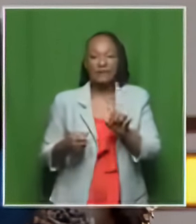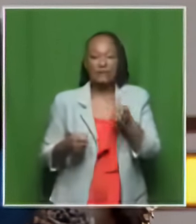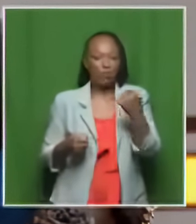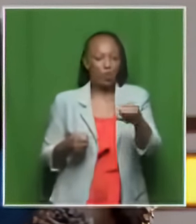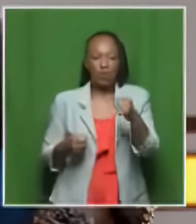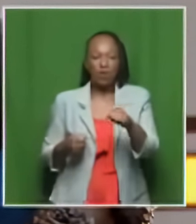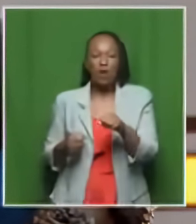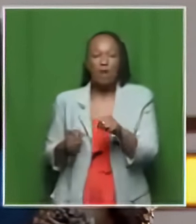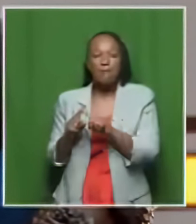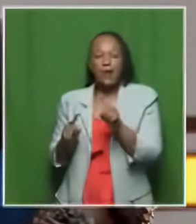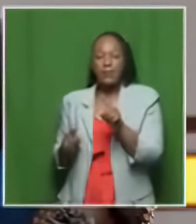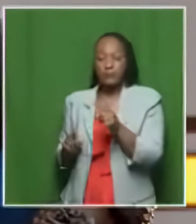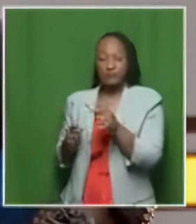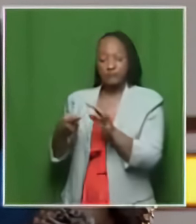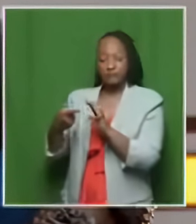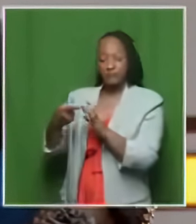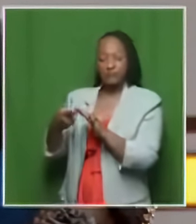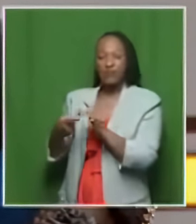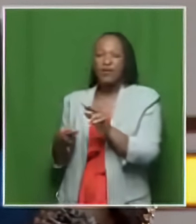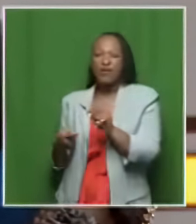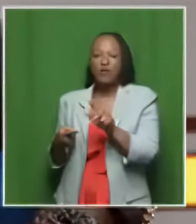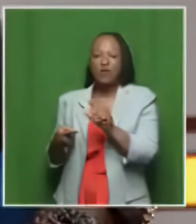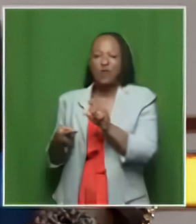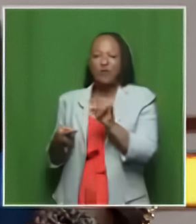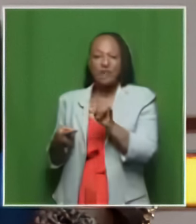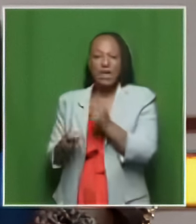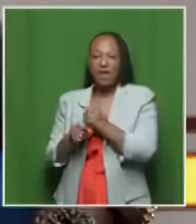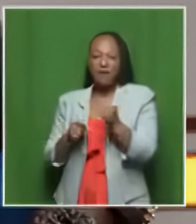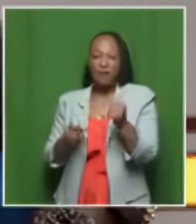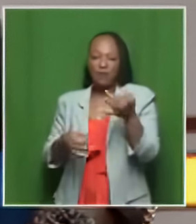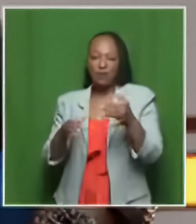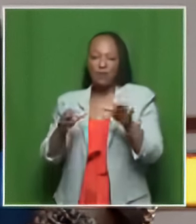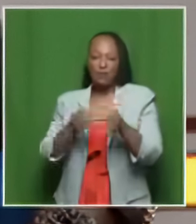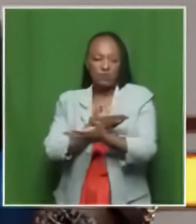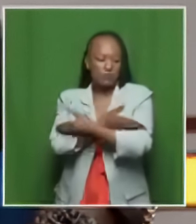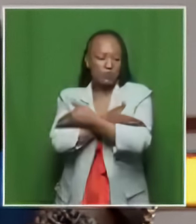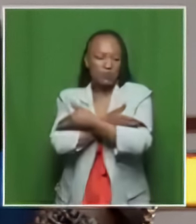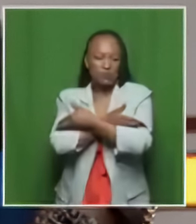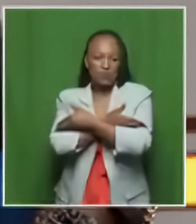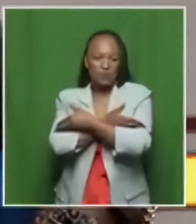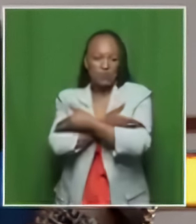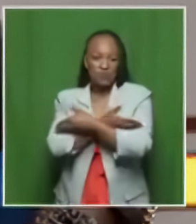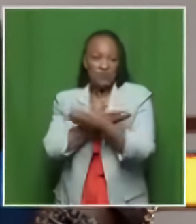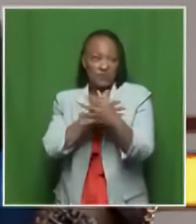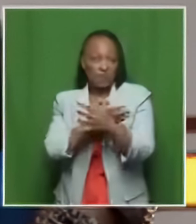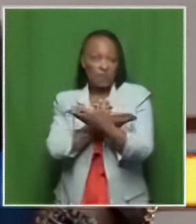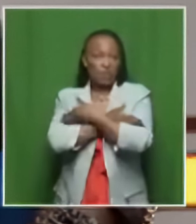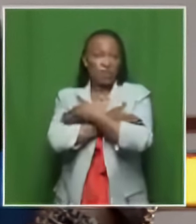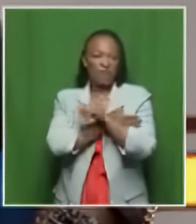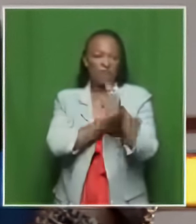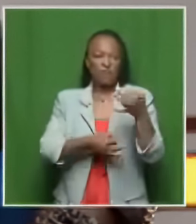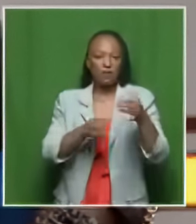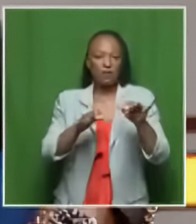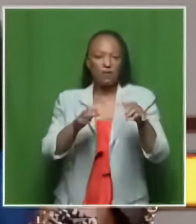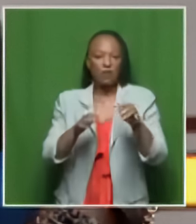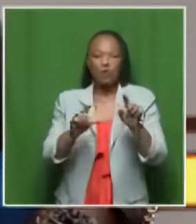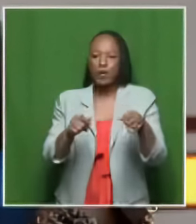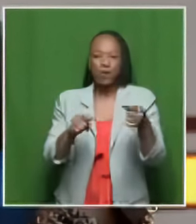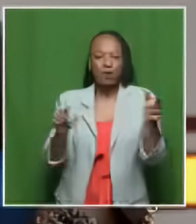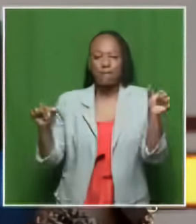you leave the EFF and put on a T-shirt of another political party, you cannot come back because the EFF is